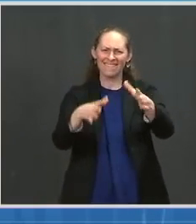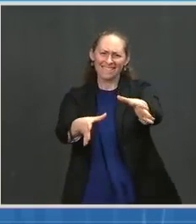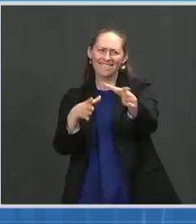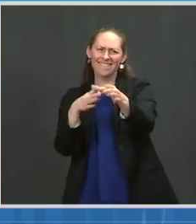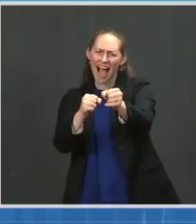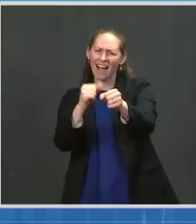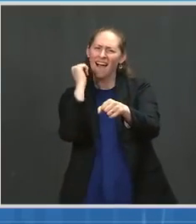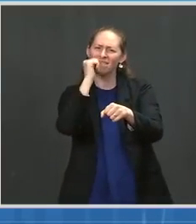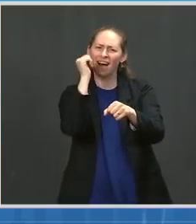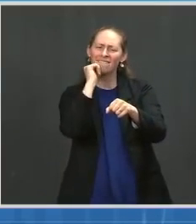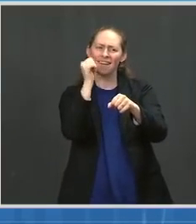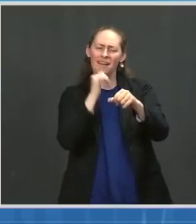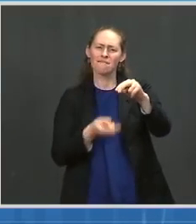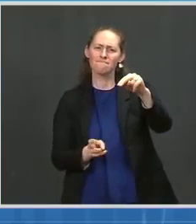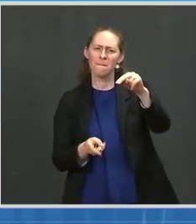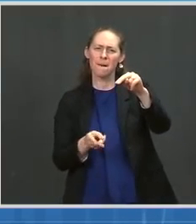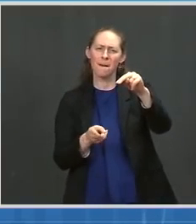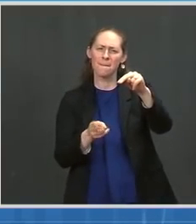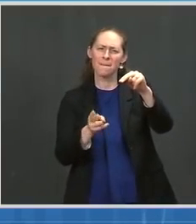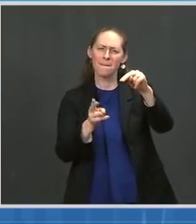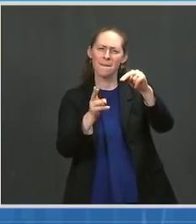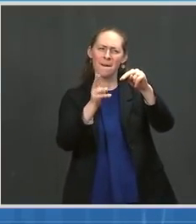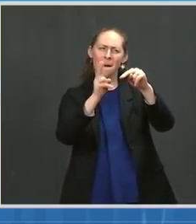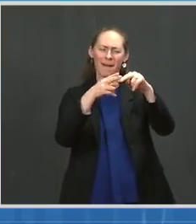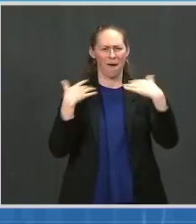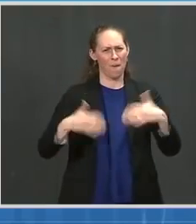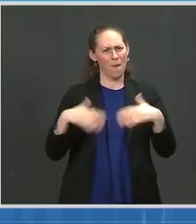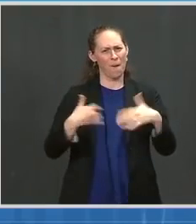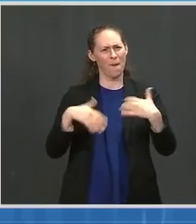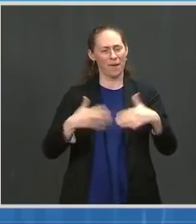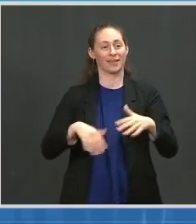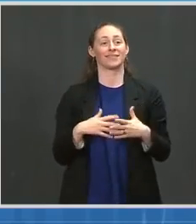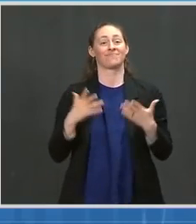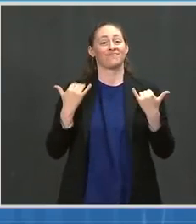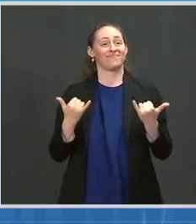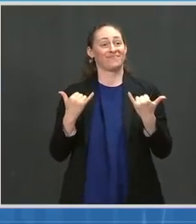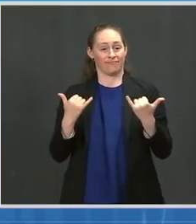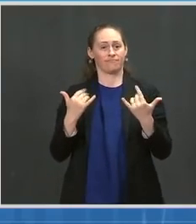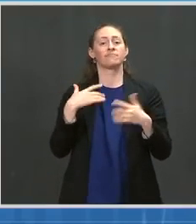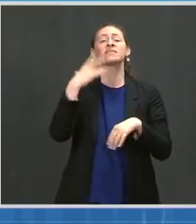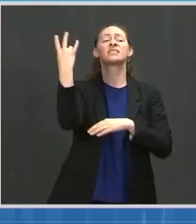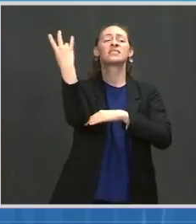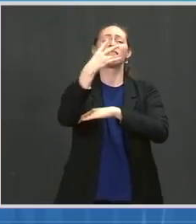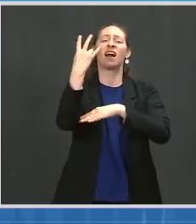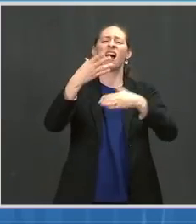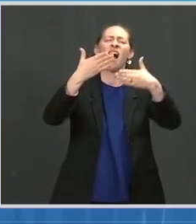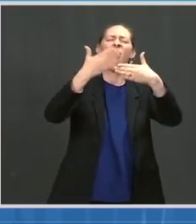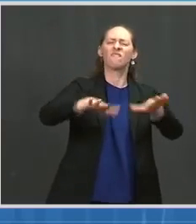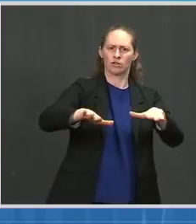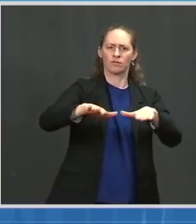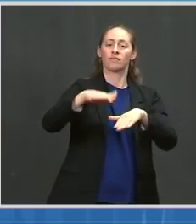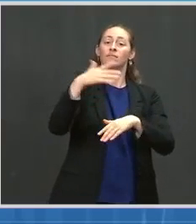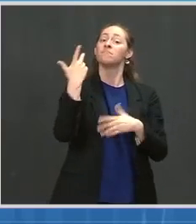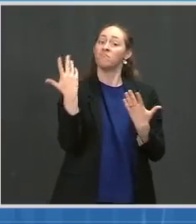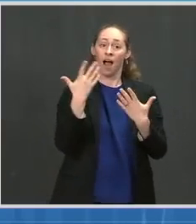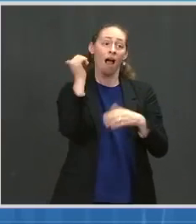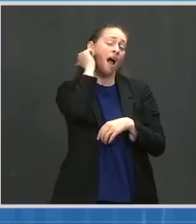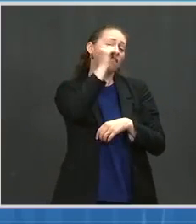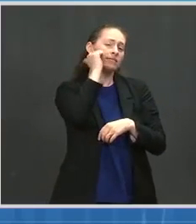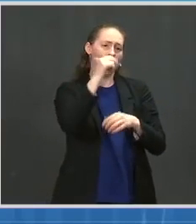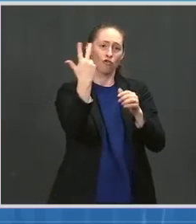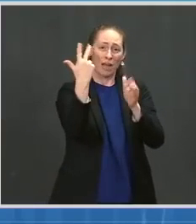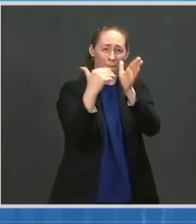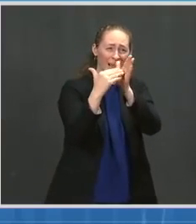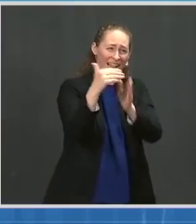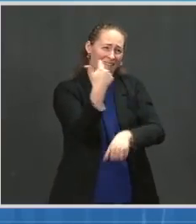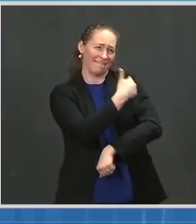shots in arms. Our current 7-day average is now 3 million vaccinations per day, up from